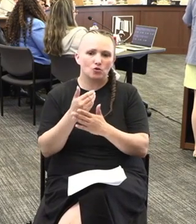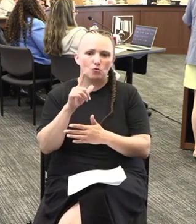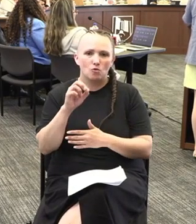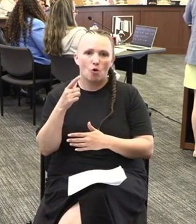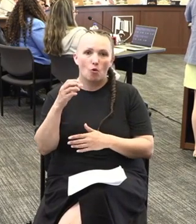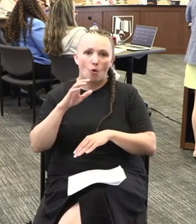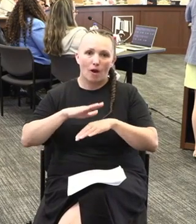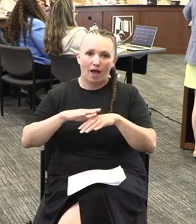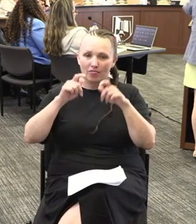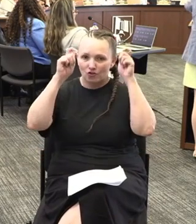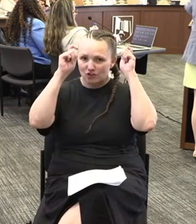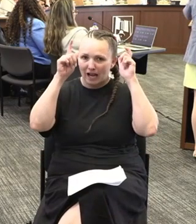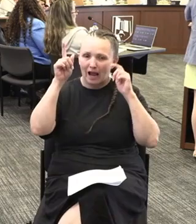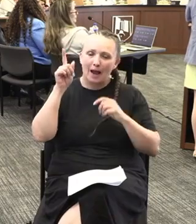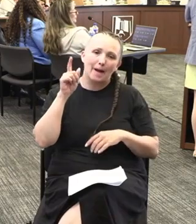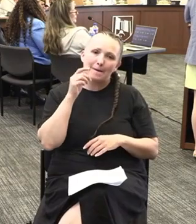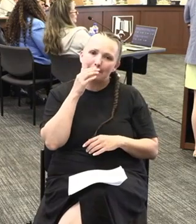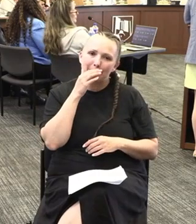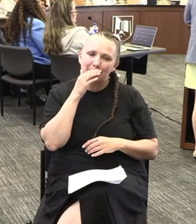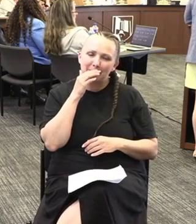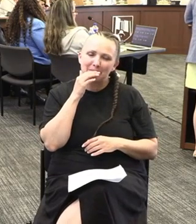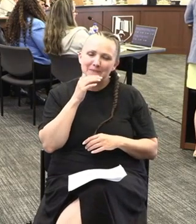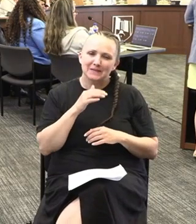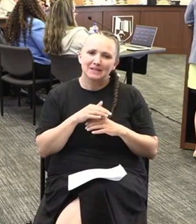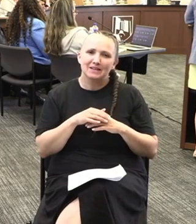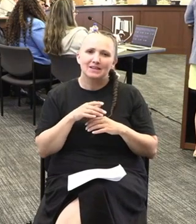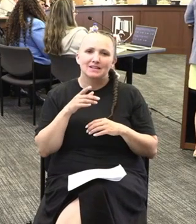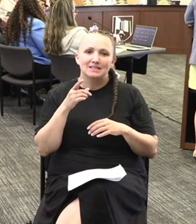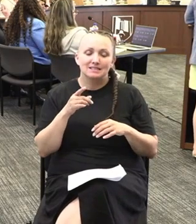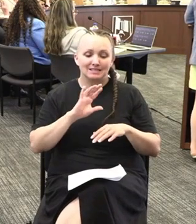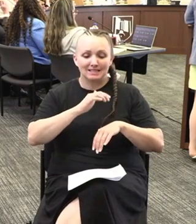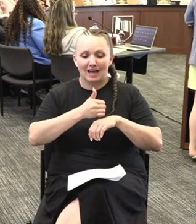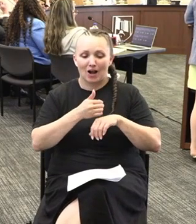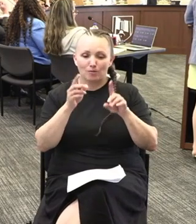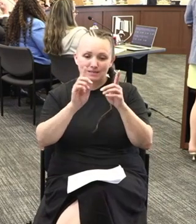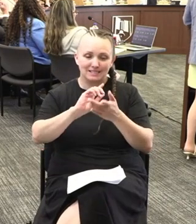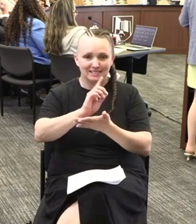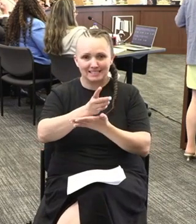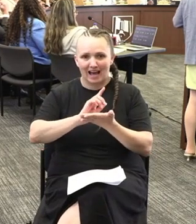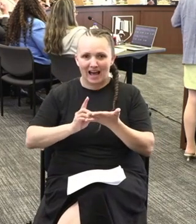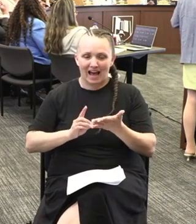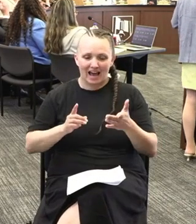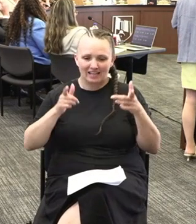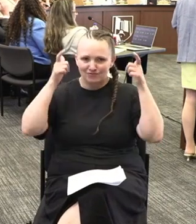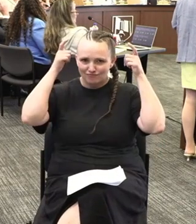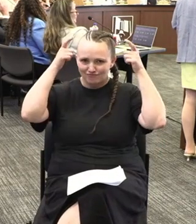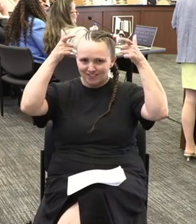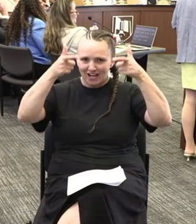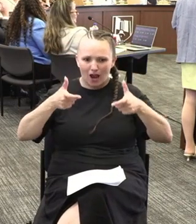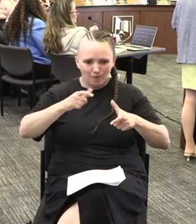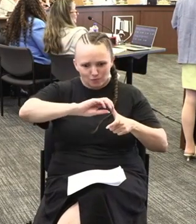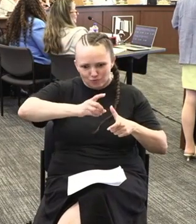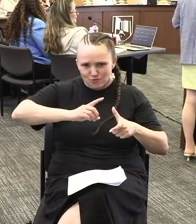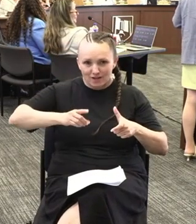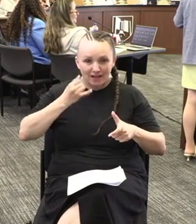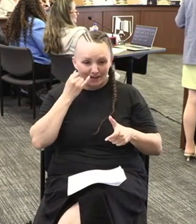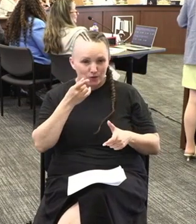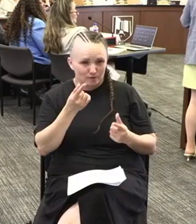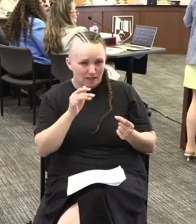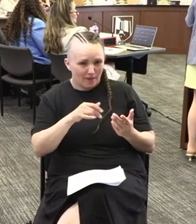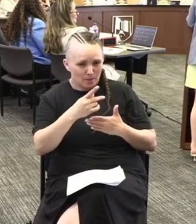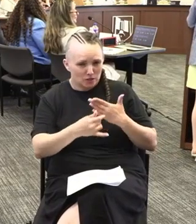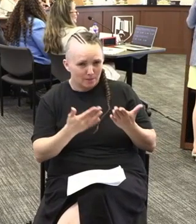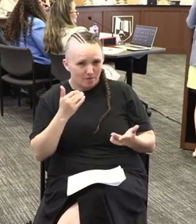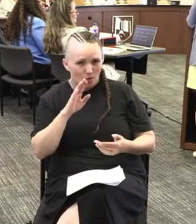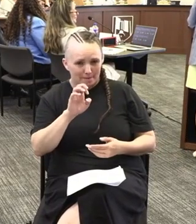cap. This graduate bedazzled the cap. If you've ever bedazzled anything, that is